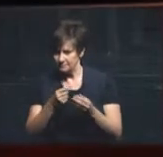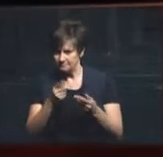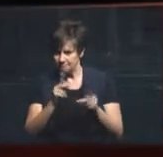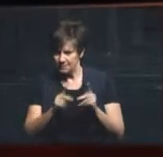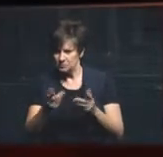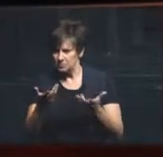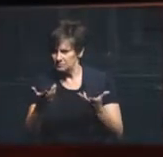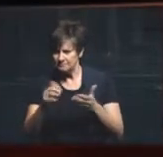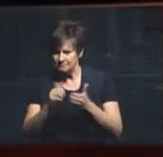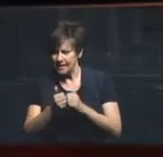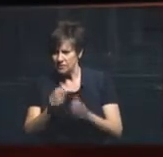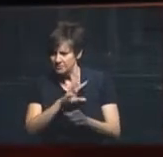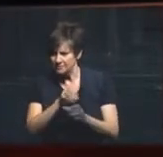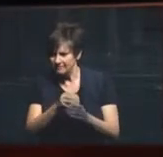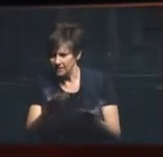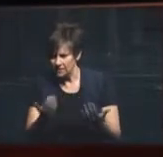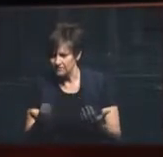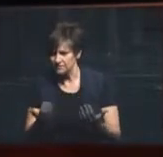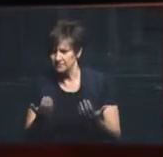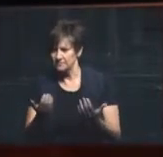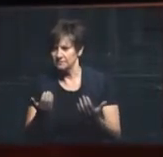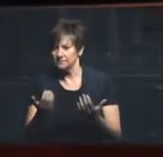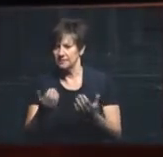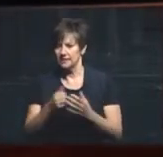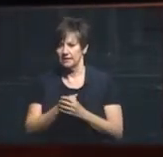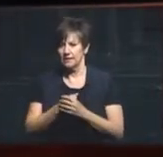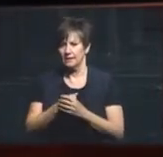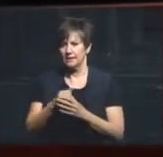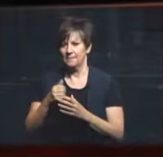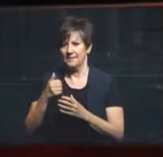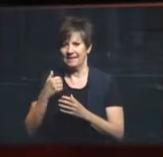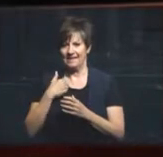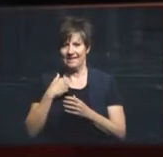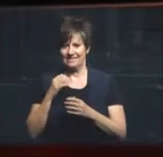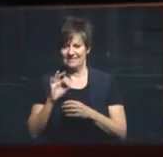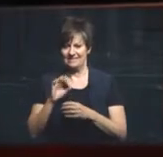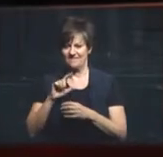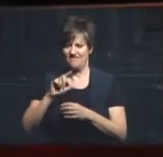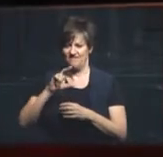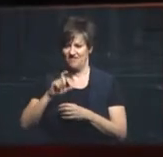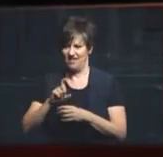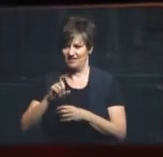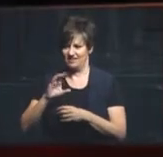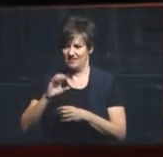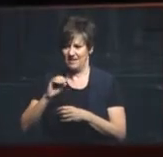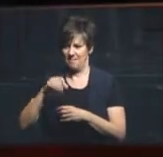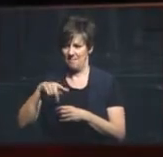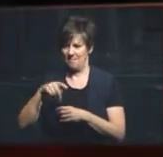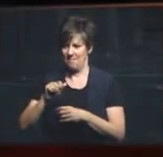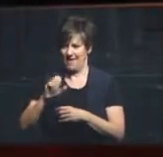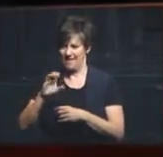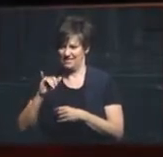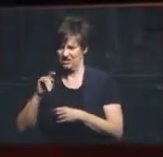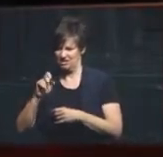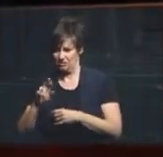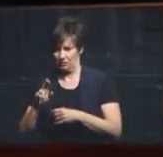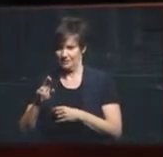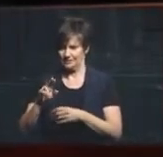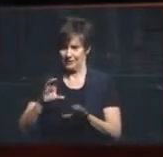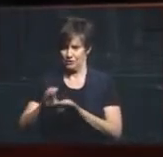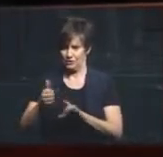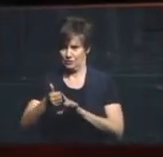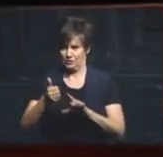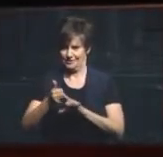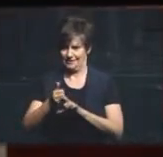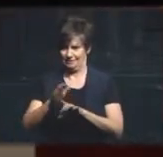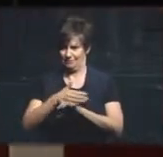already agreed to host Flux Capacitor, which is this sort of do-it-yourself alternative music venue, which I think is